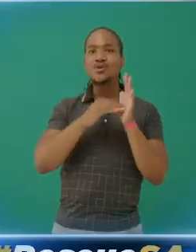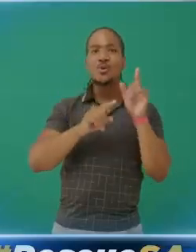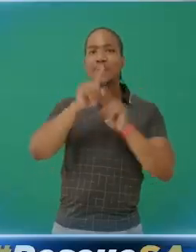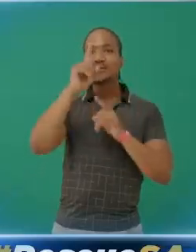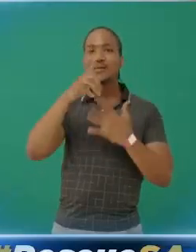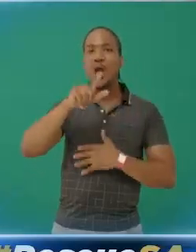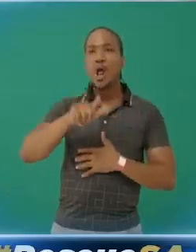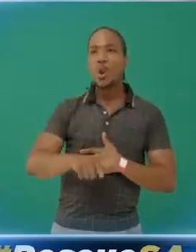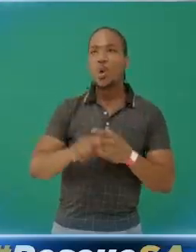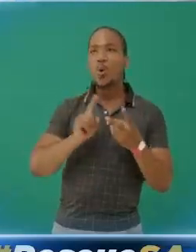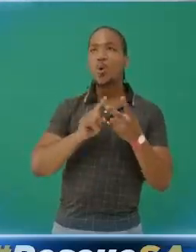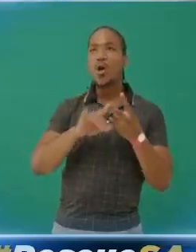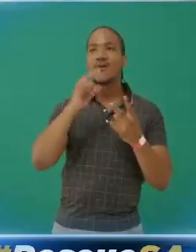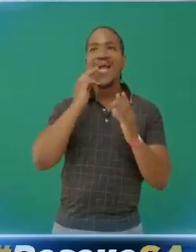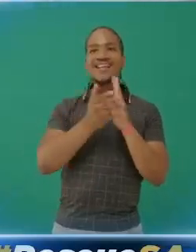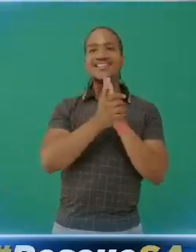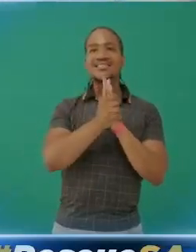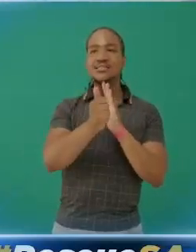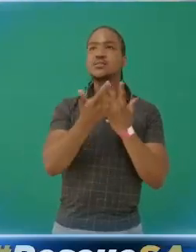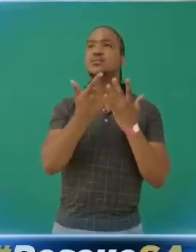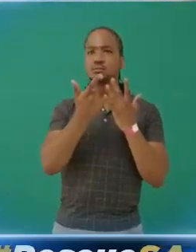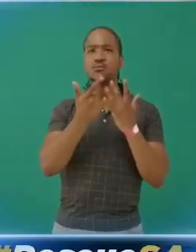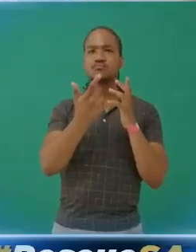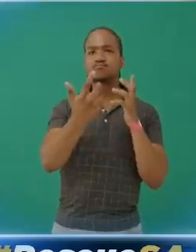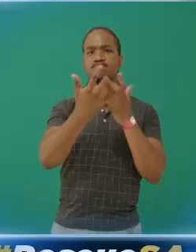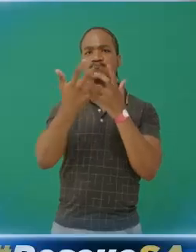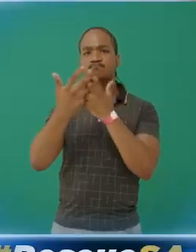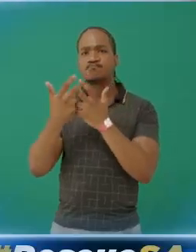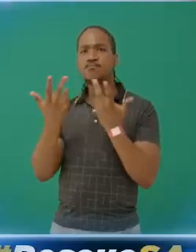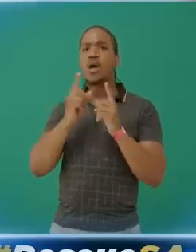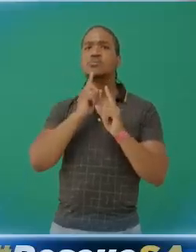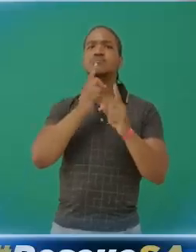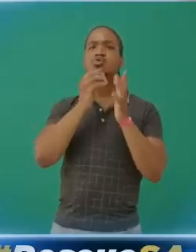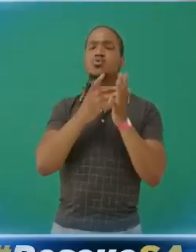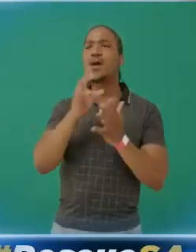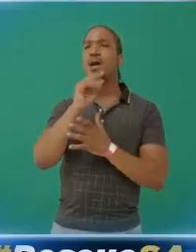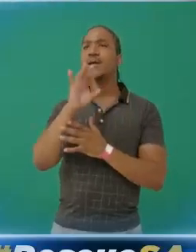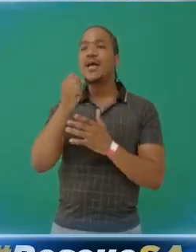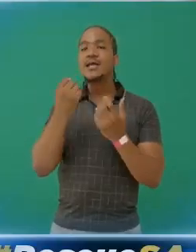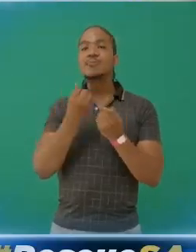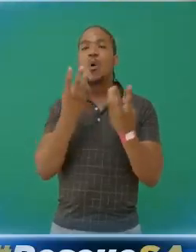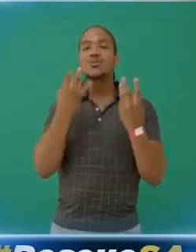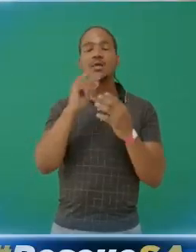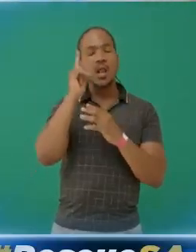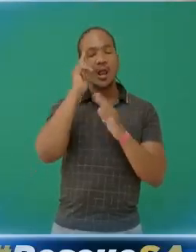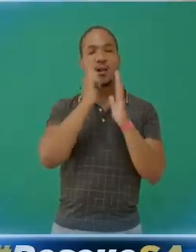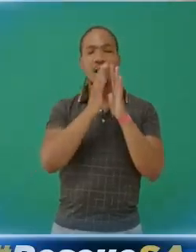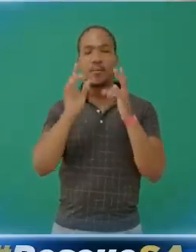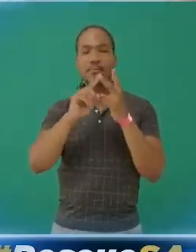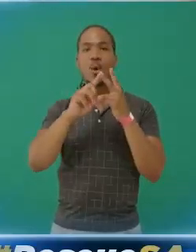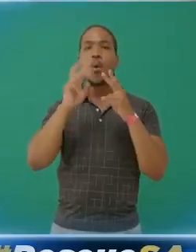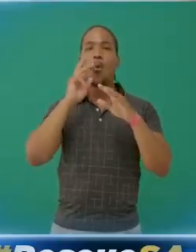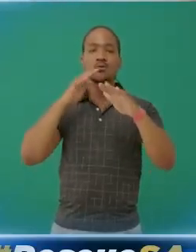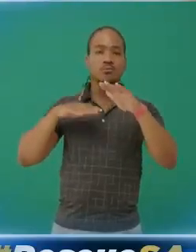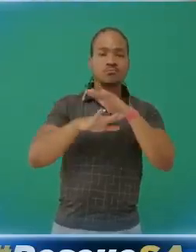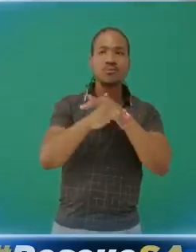If you look at students are not being responded to by NSFAS. Students are still sleeping in libraries, under the bridge, waiting for